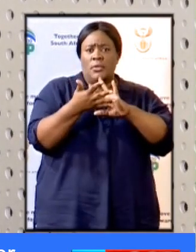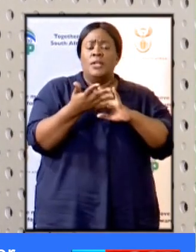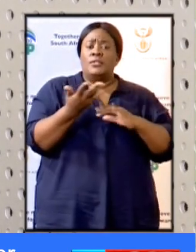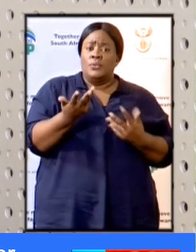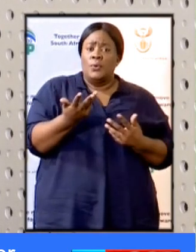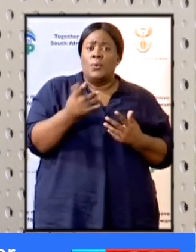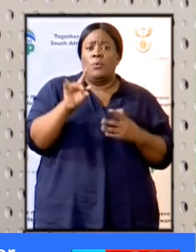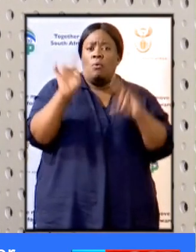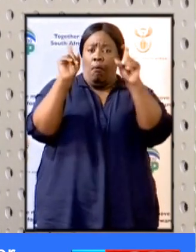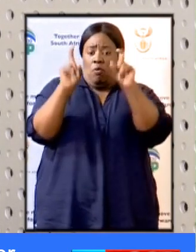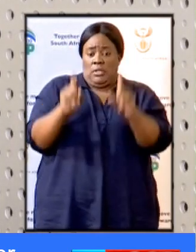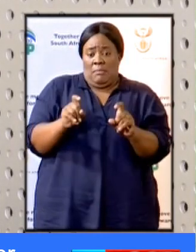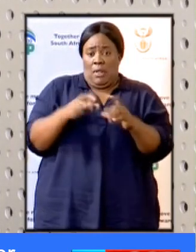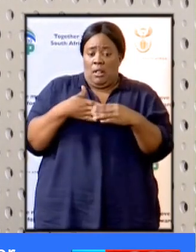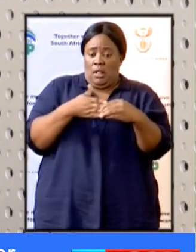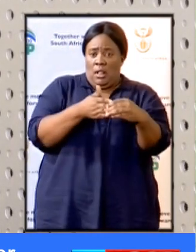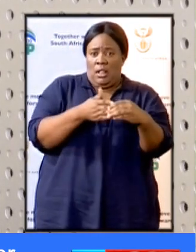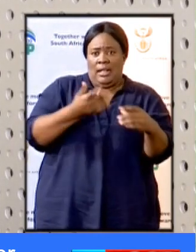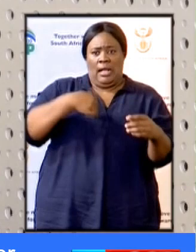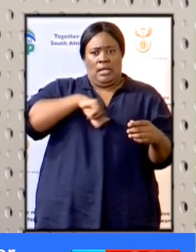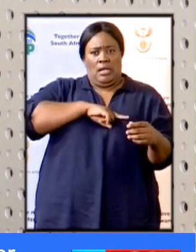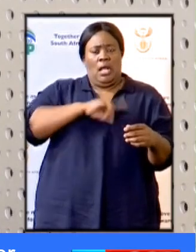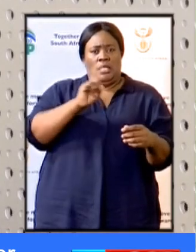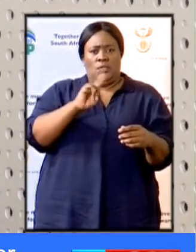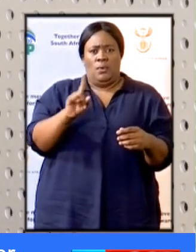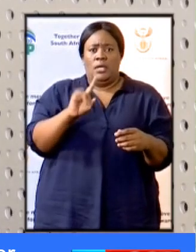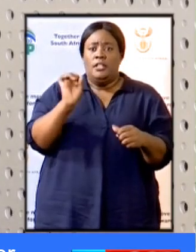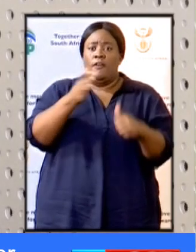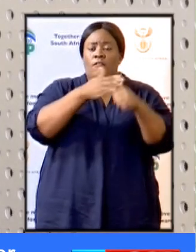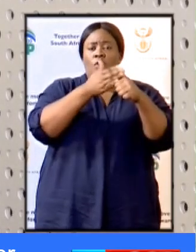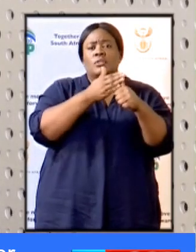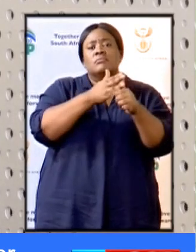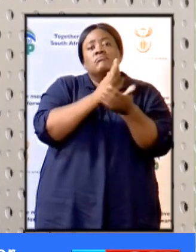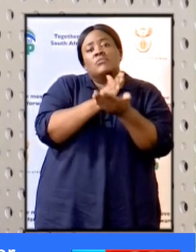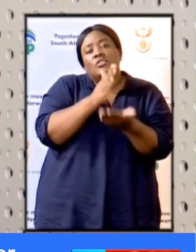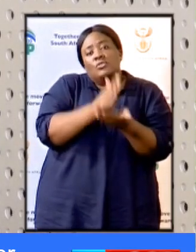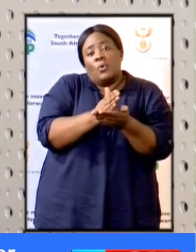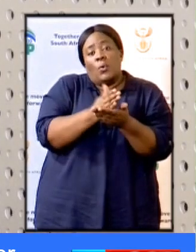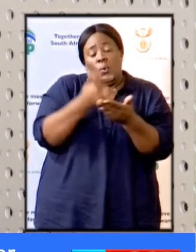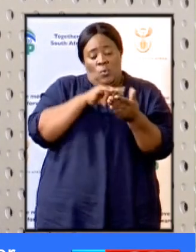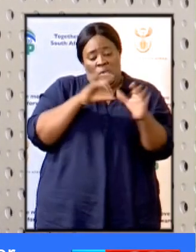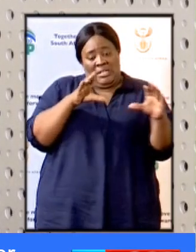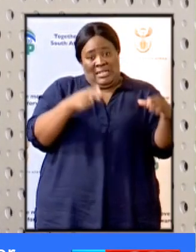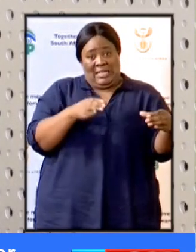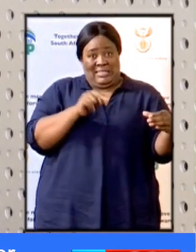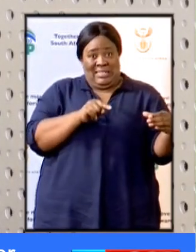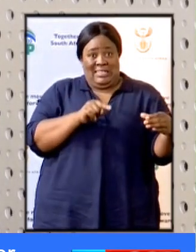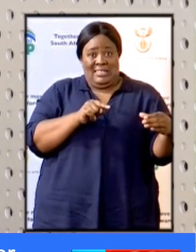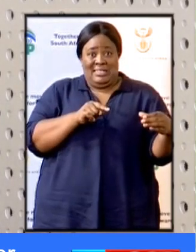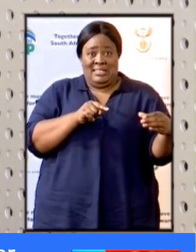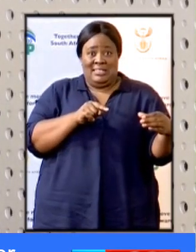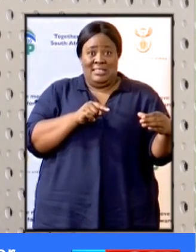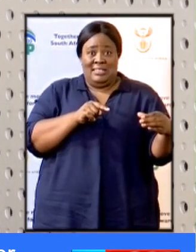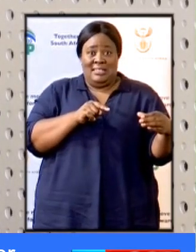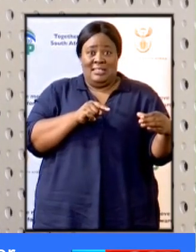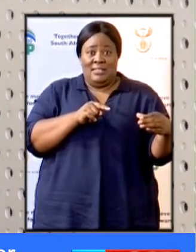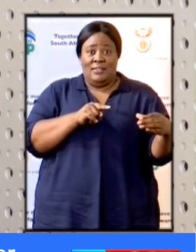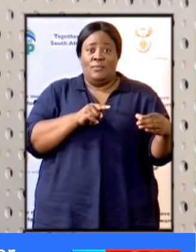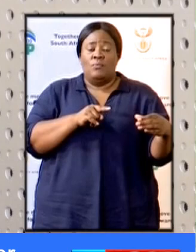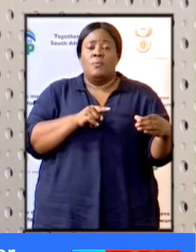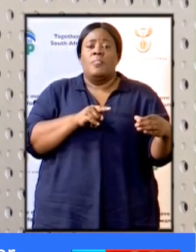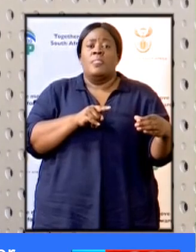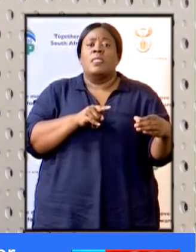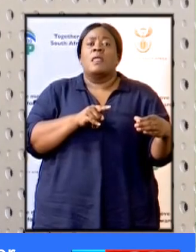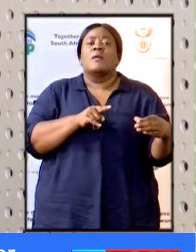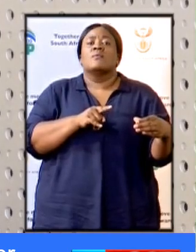guiding us in this engagement were first ensuring that as a sector, we contribute